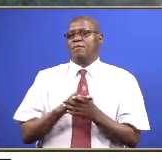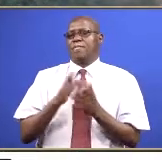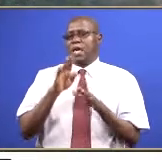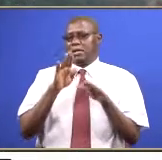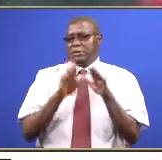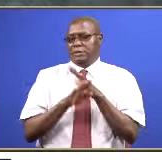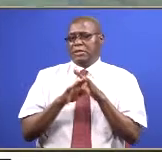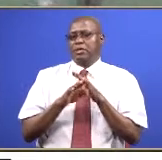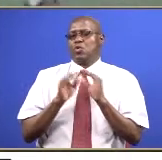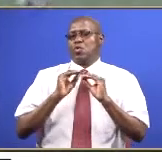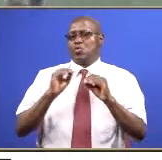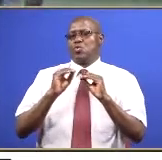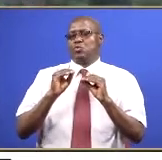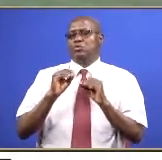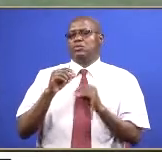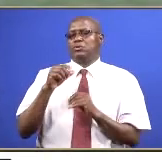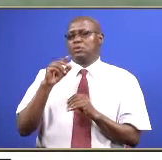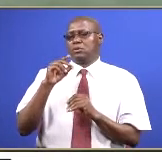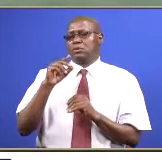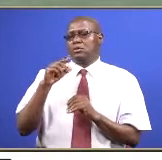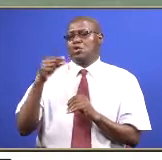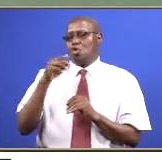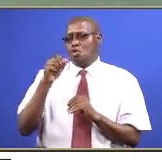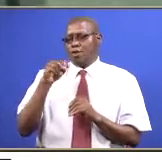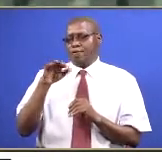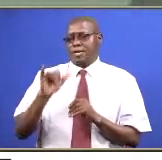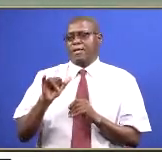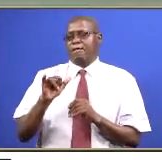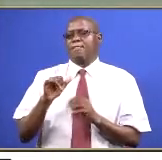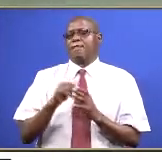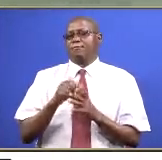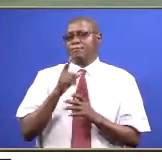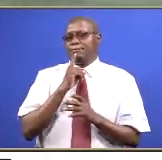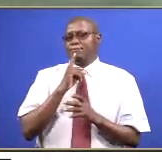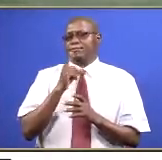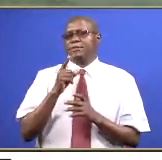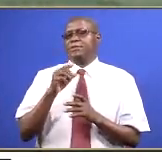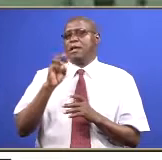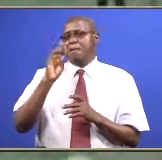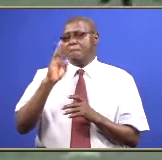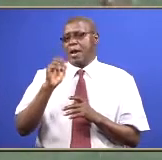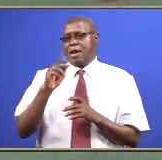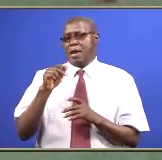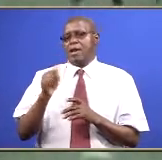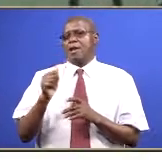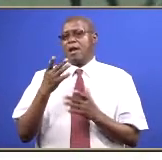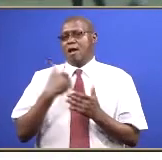Godfrey Odor says the team's captain Michael Mutinda and fullback Baraka Badi are in doubt